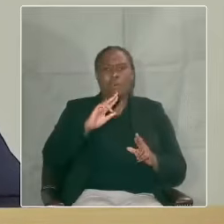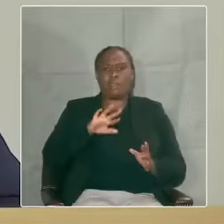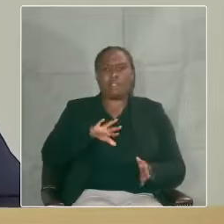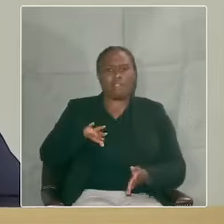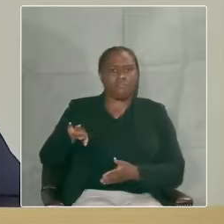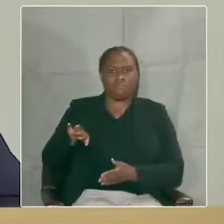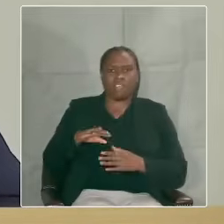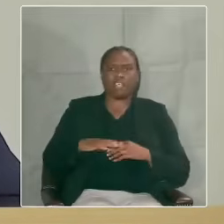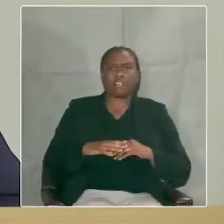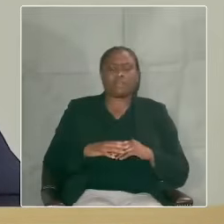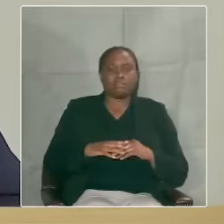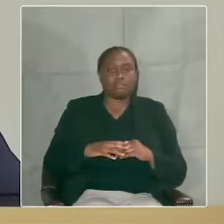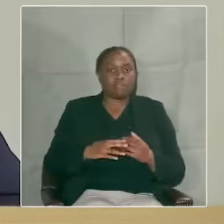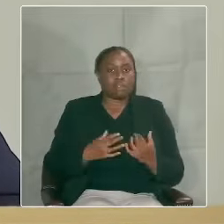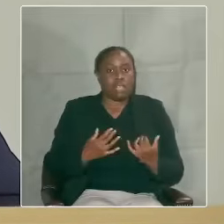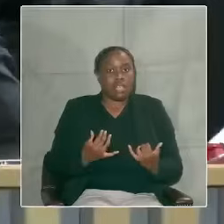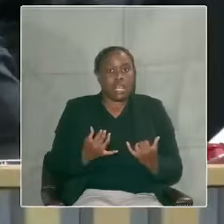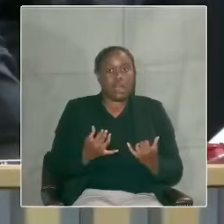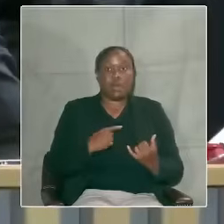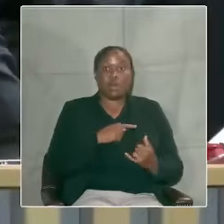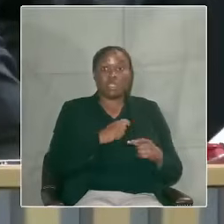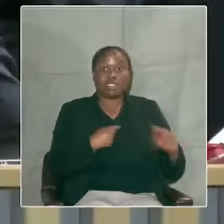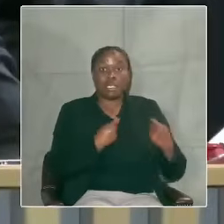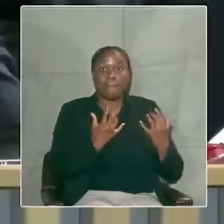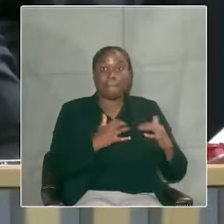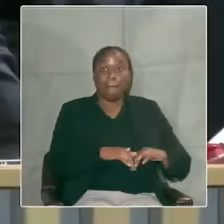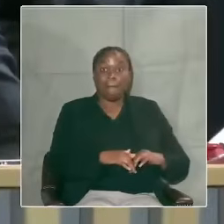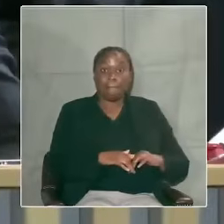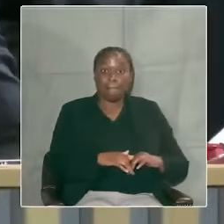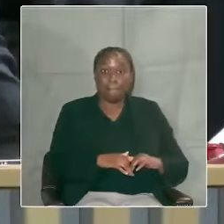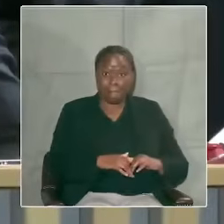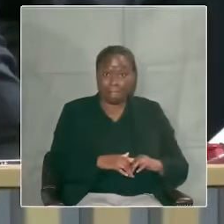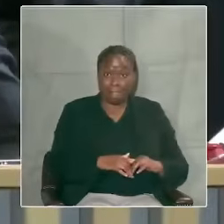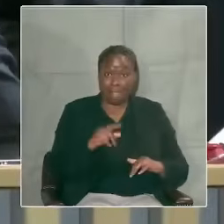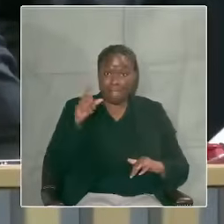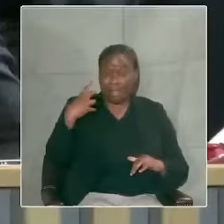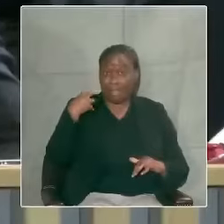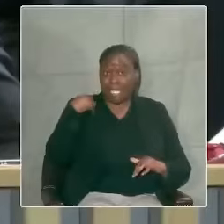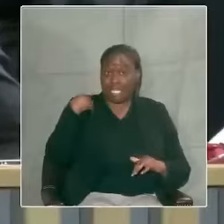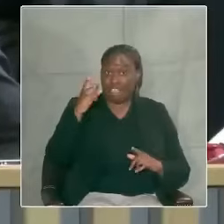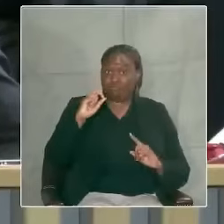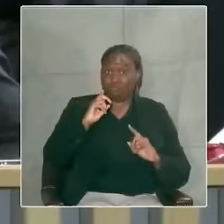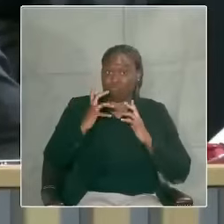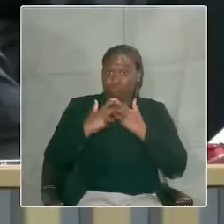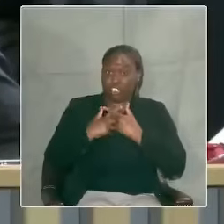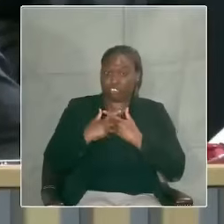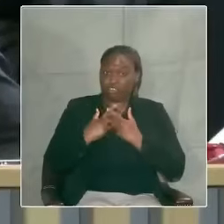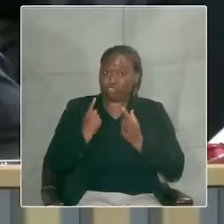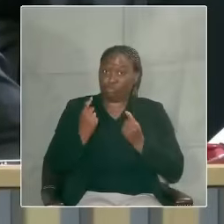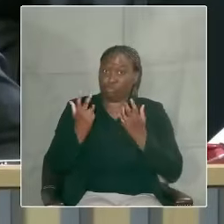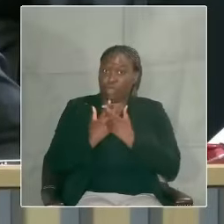today, have you disbanded the task team in accordance with the minister's instructions?